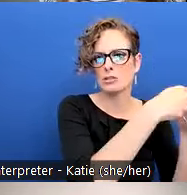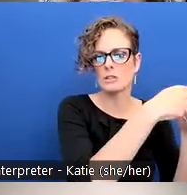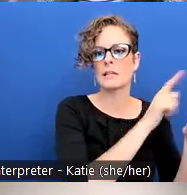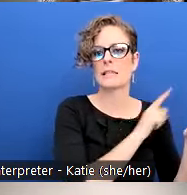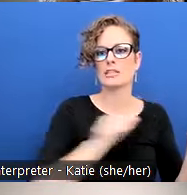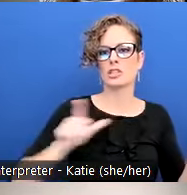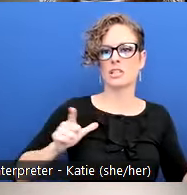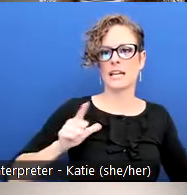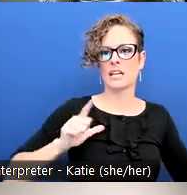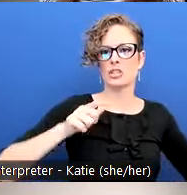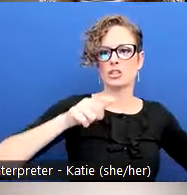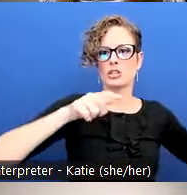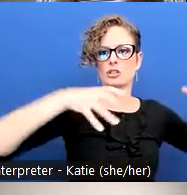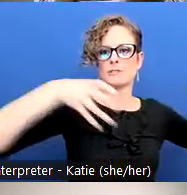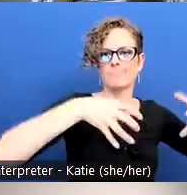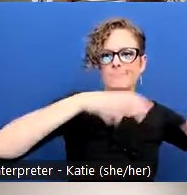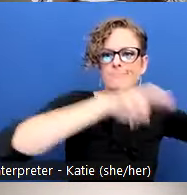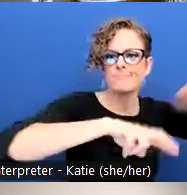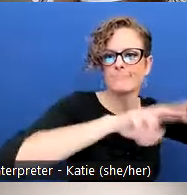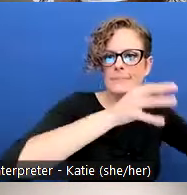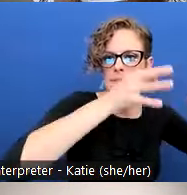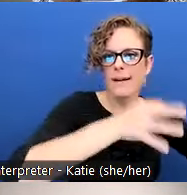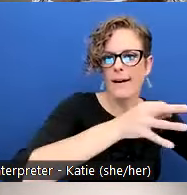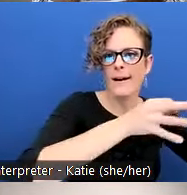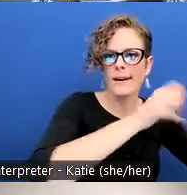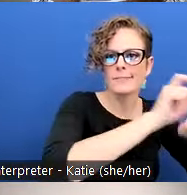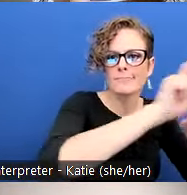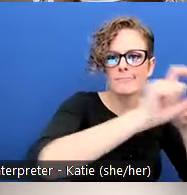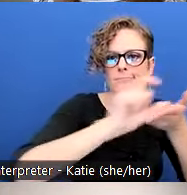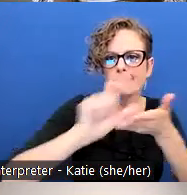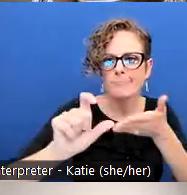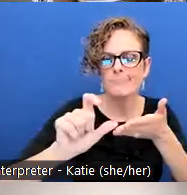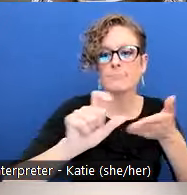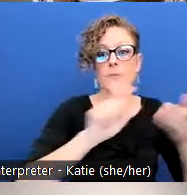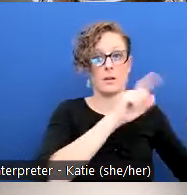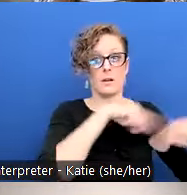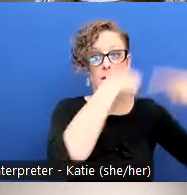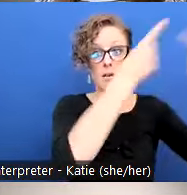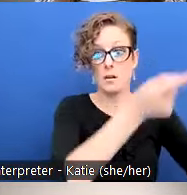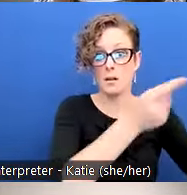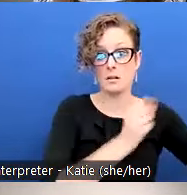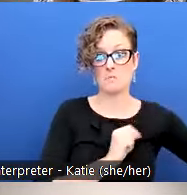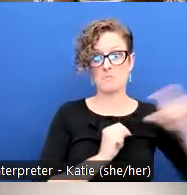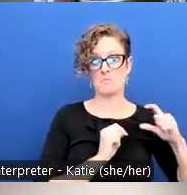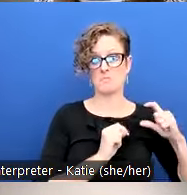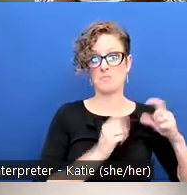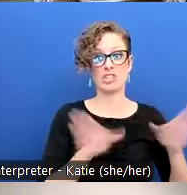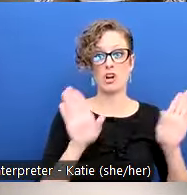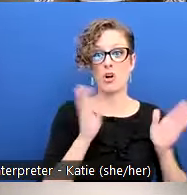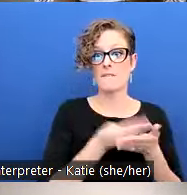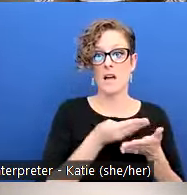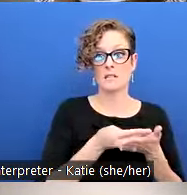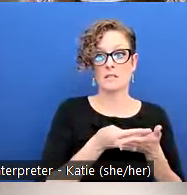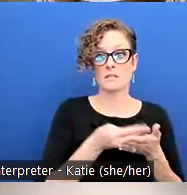gets to decide how to spend every year. And up to this point, we have not had any general fund money that has been dedicated